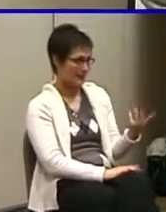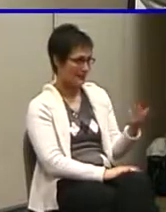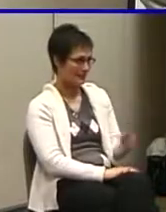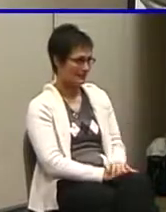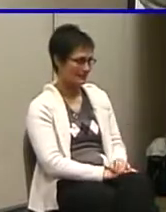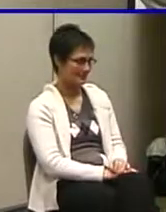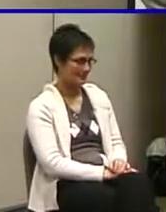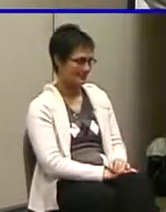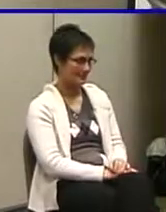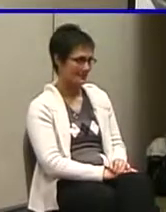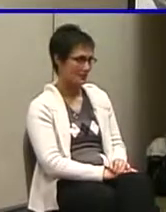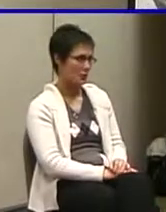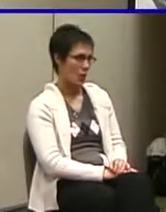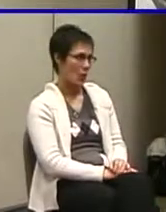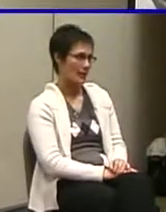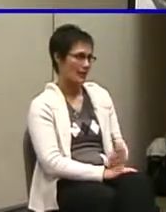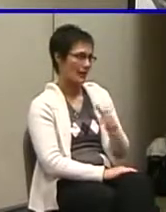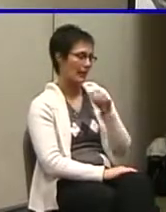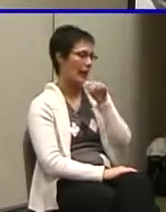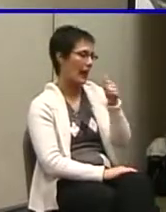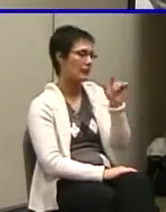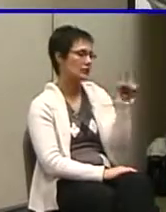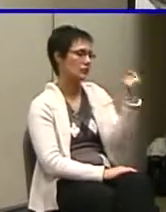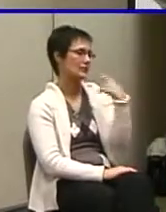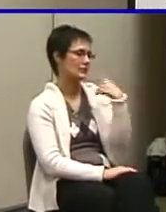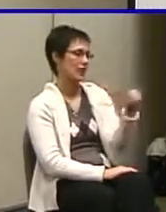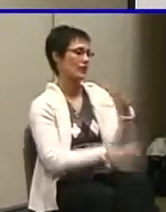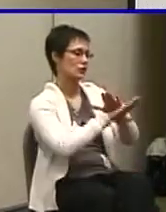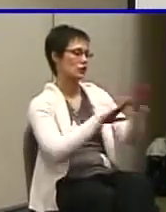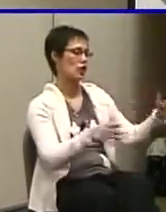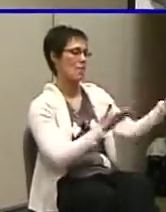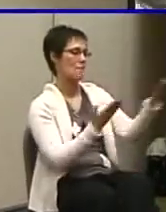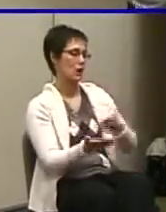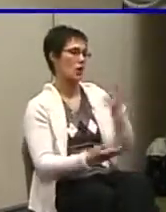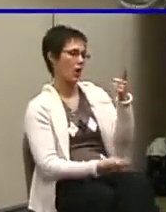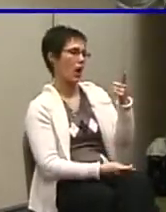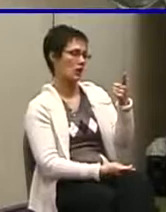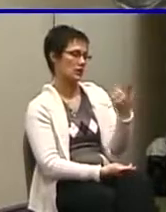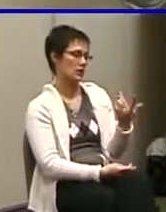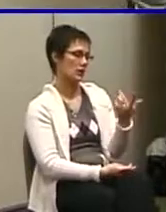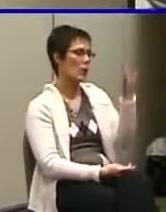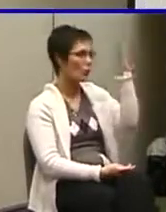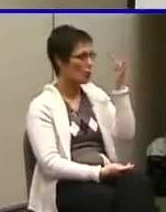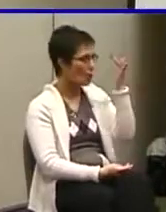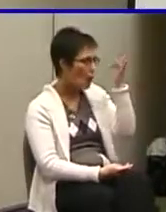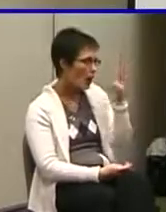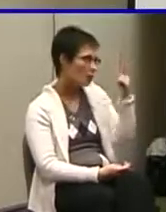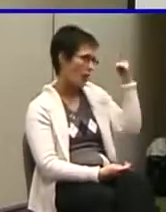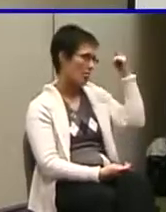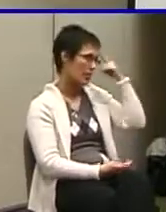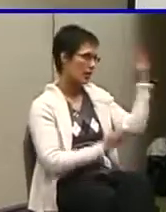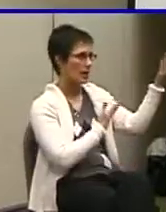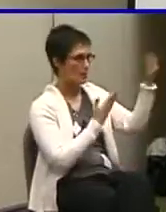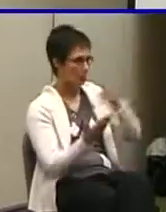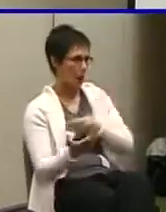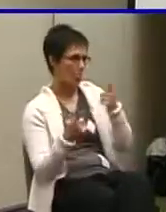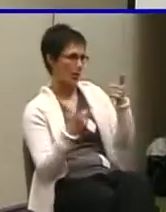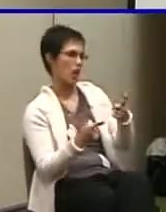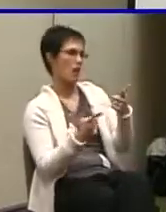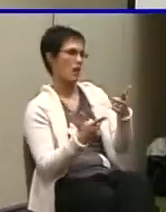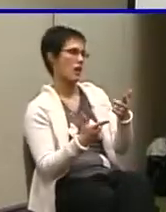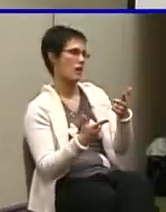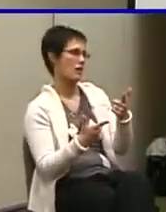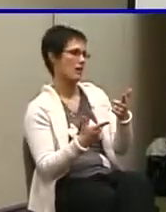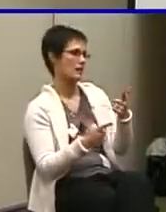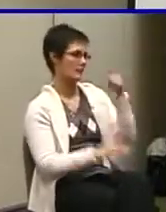BIP isn't just don't bring guns. The FBA and the BIP would be a situation of saying, why do I think he brought the gun?